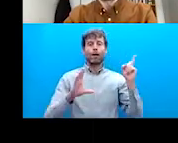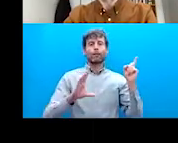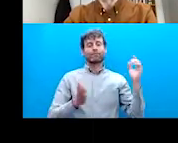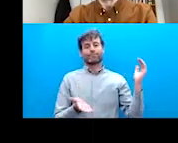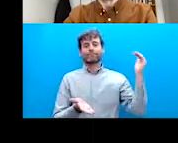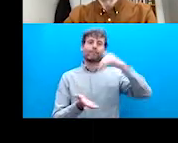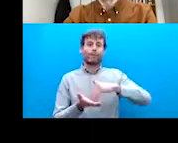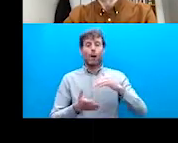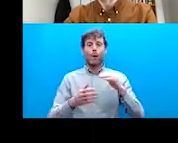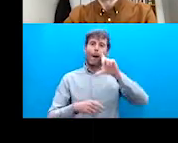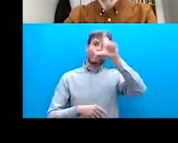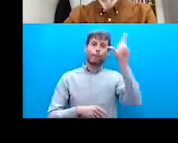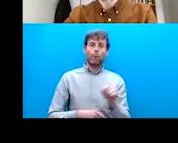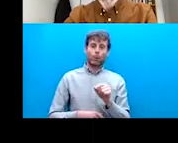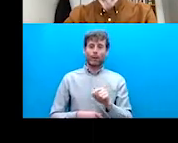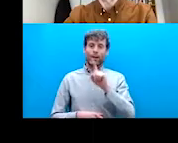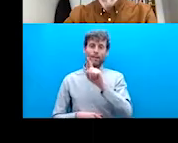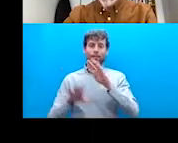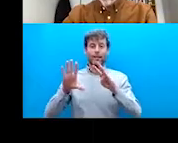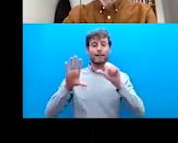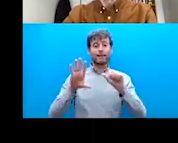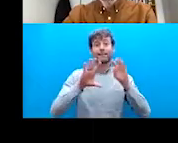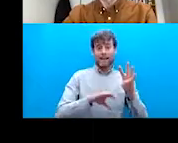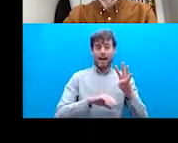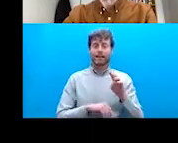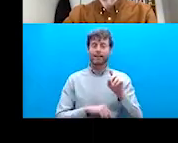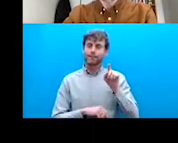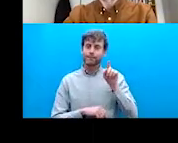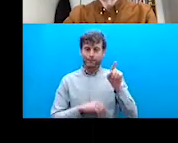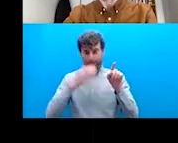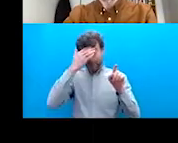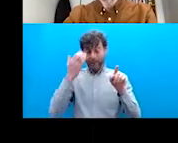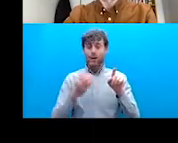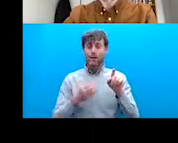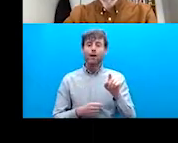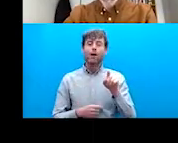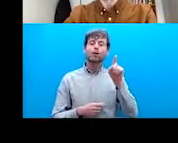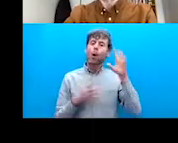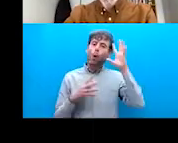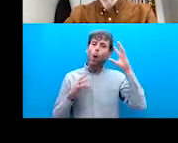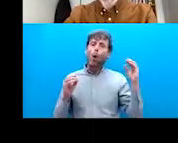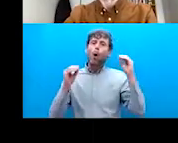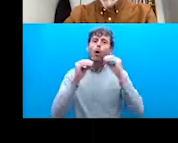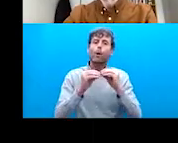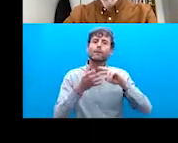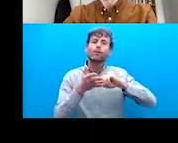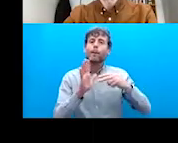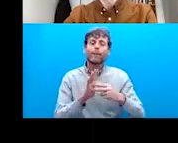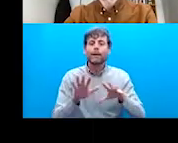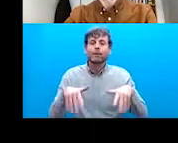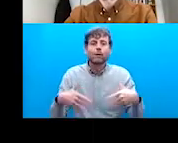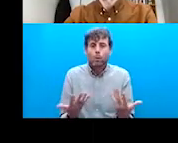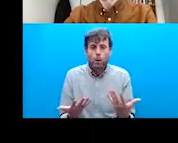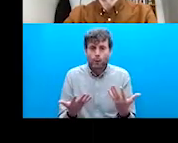to land on the moon did so in 1969, and yet the compositional meaning here is a bit different, namely that the